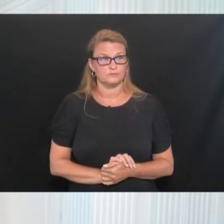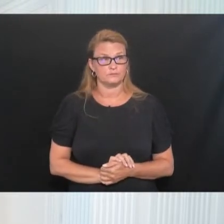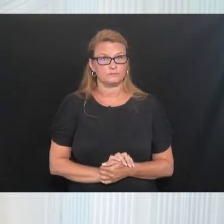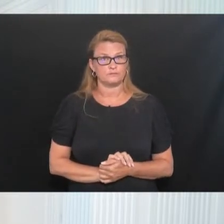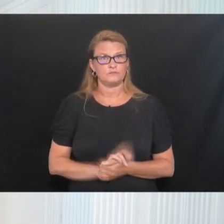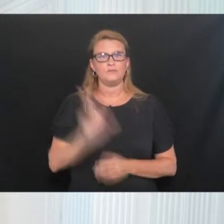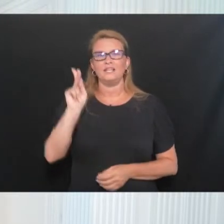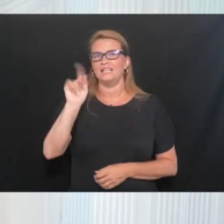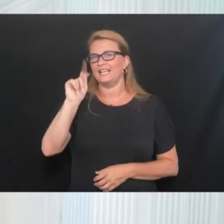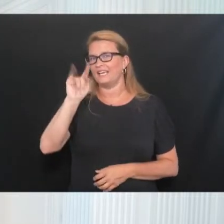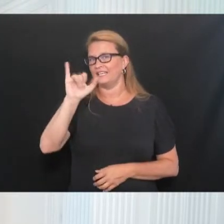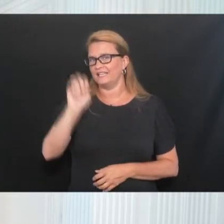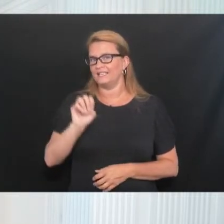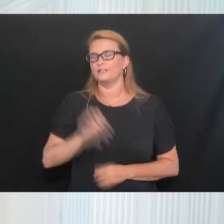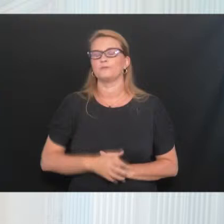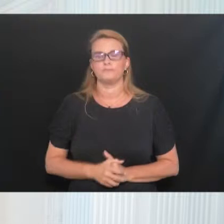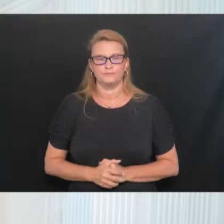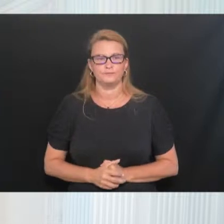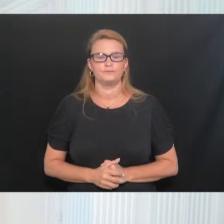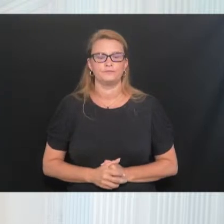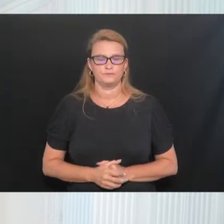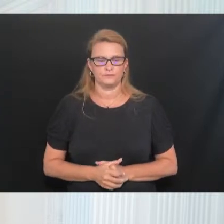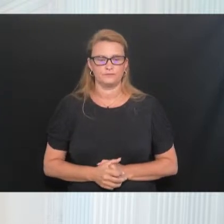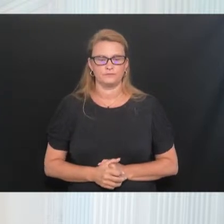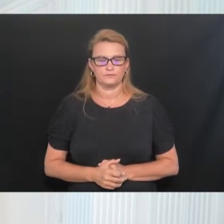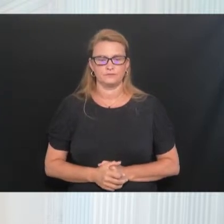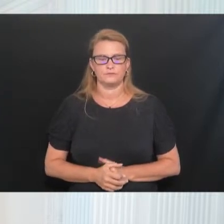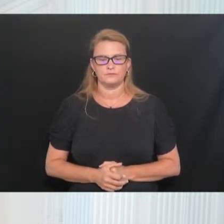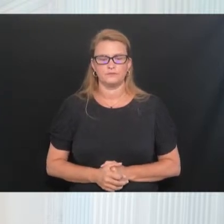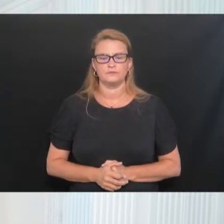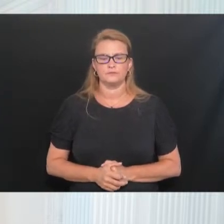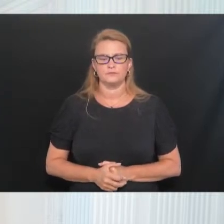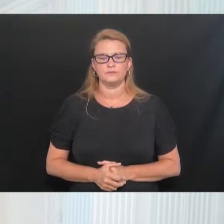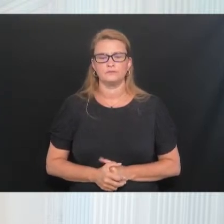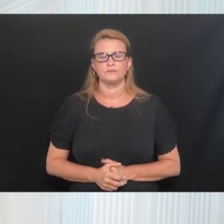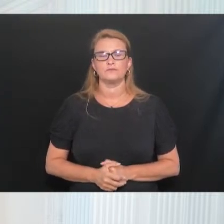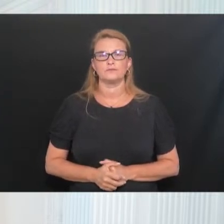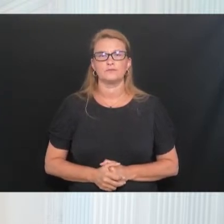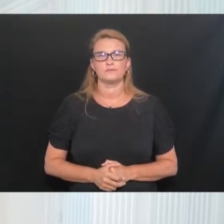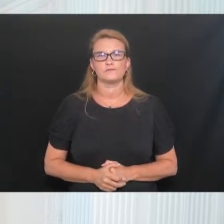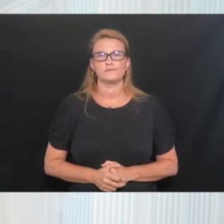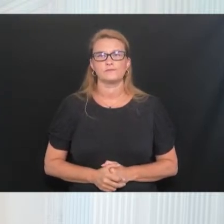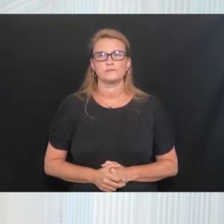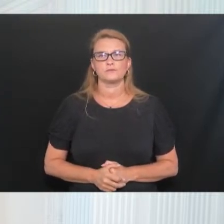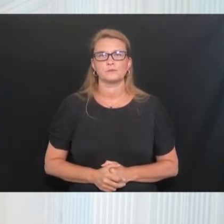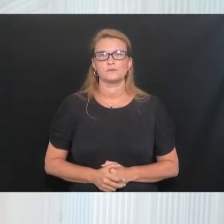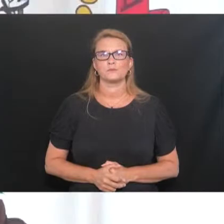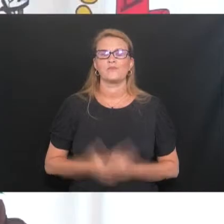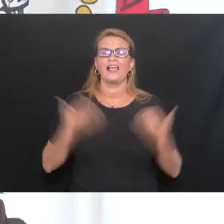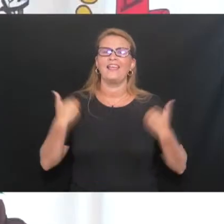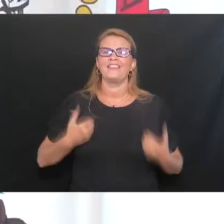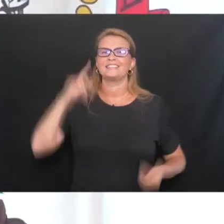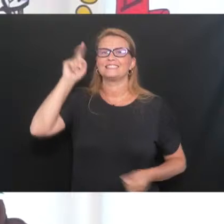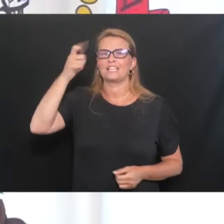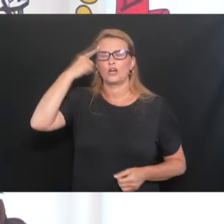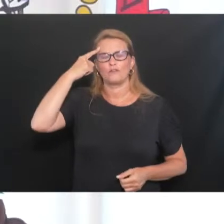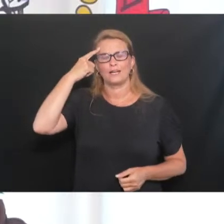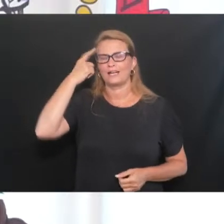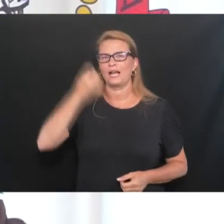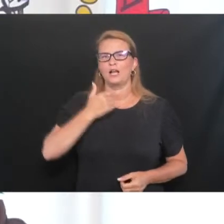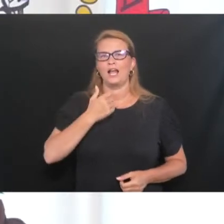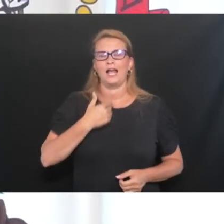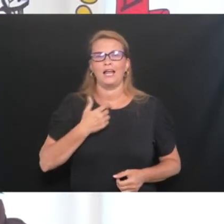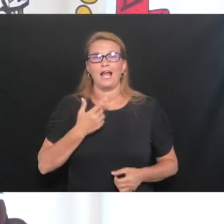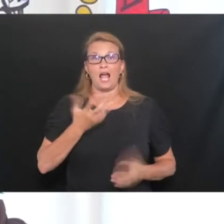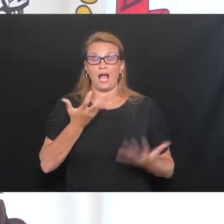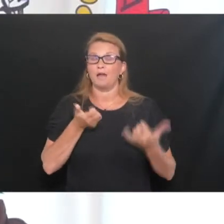Katie. Okay. Katie. Okay, Katie, this is the governor, and I hope, I'm really trying